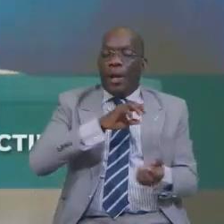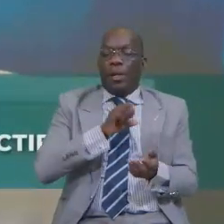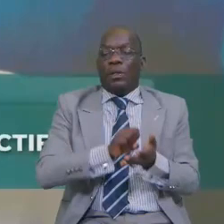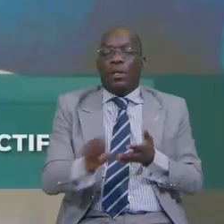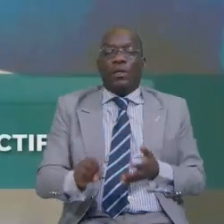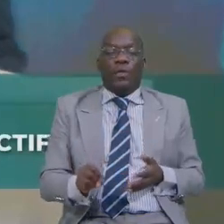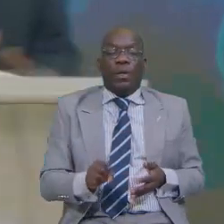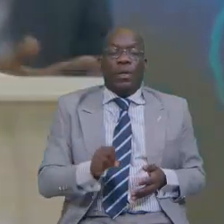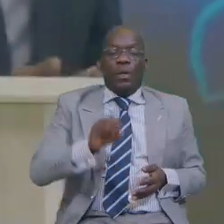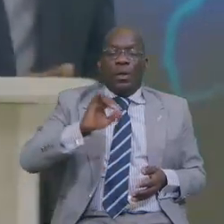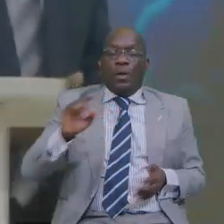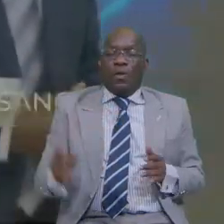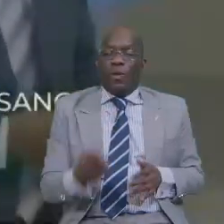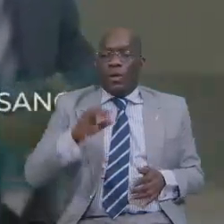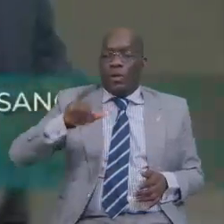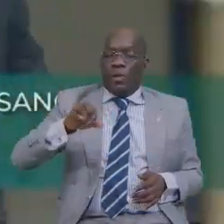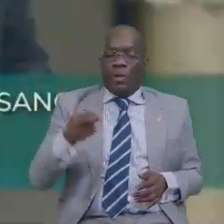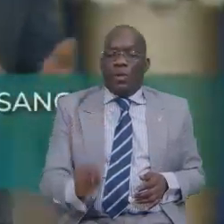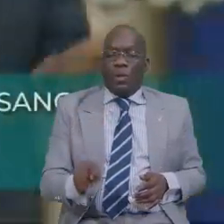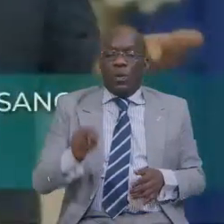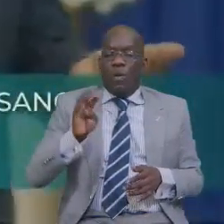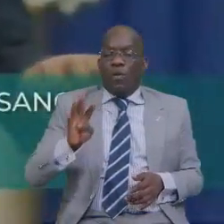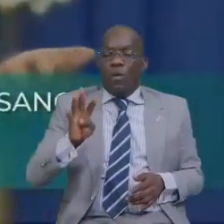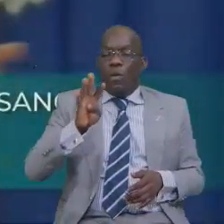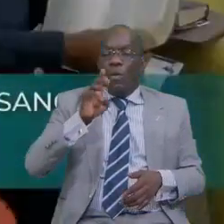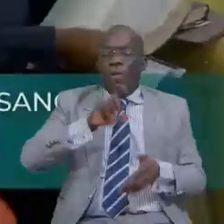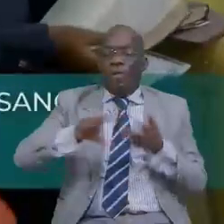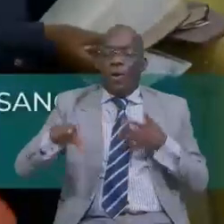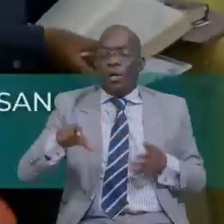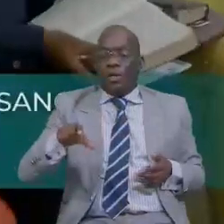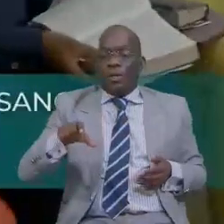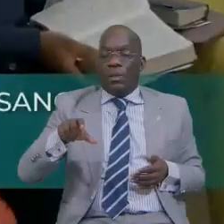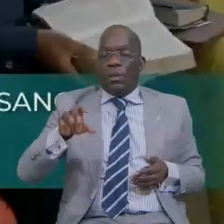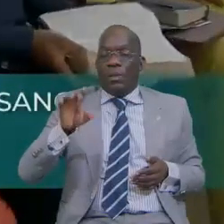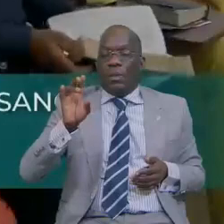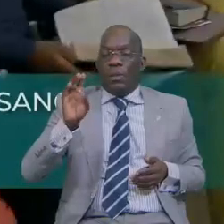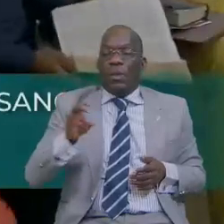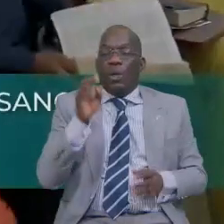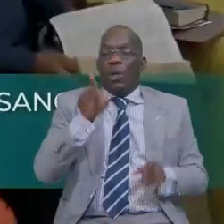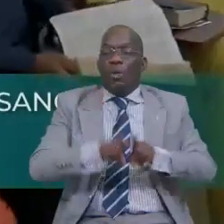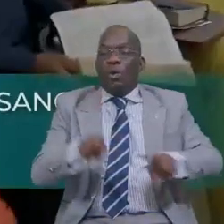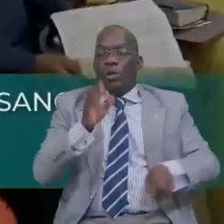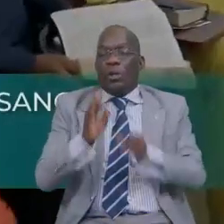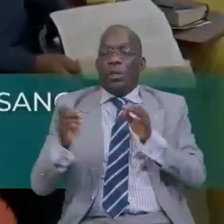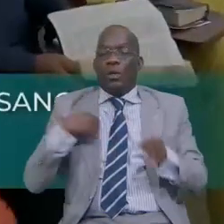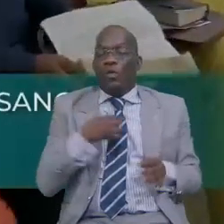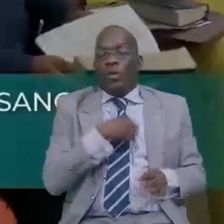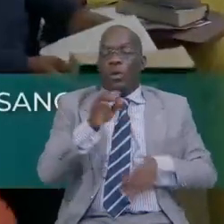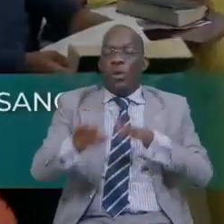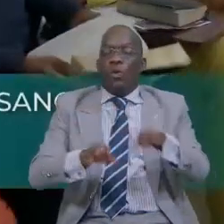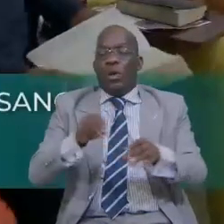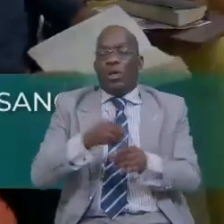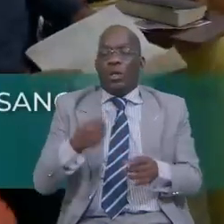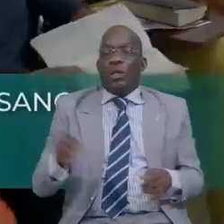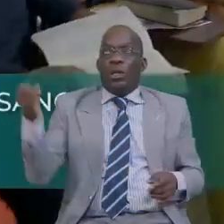In 1 John chapter 1, verse 7, but if we walk in the light, the people we are